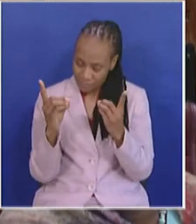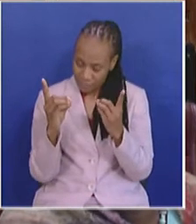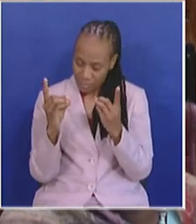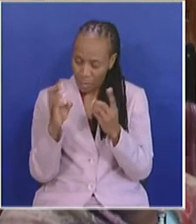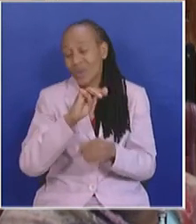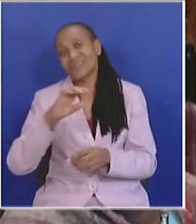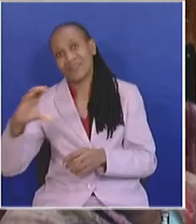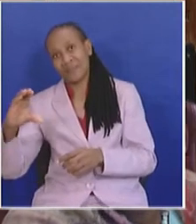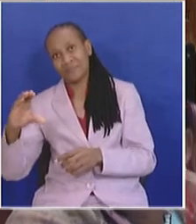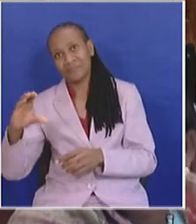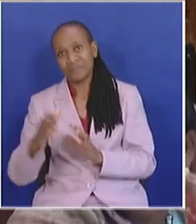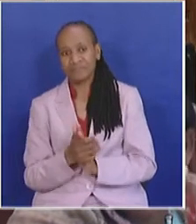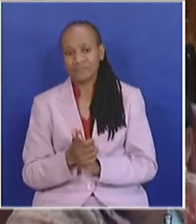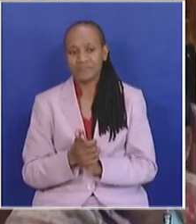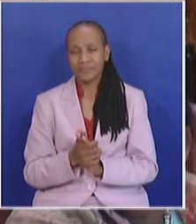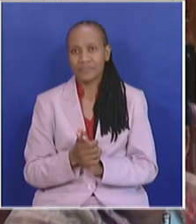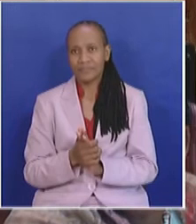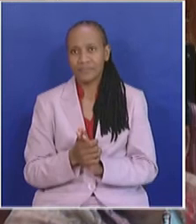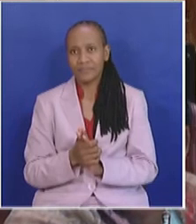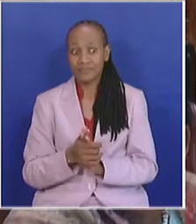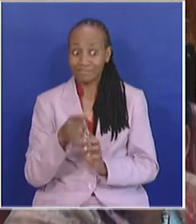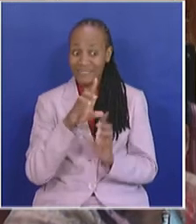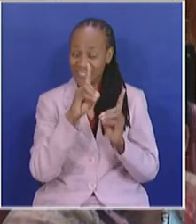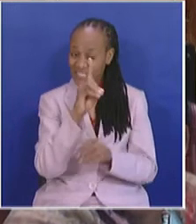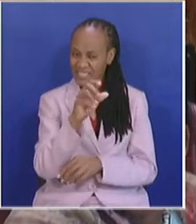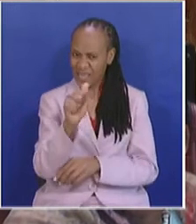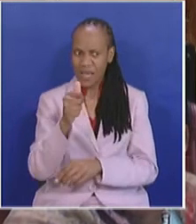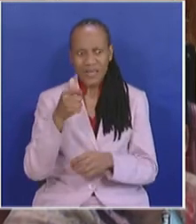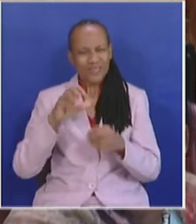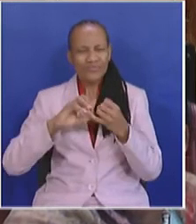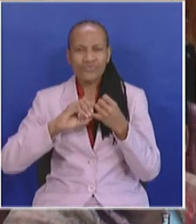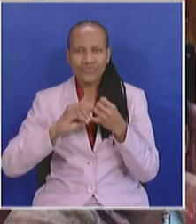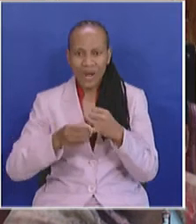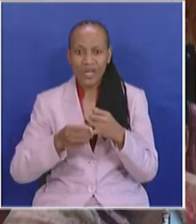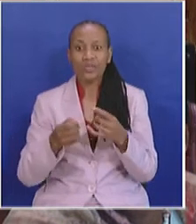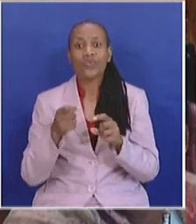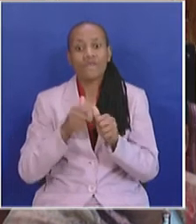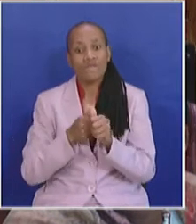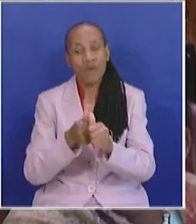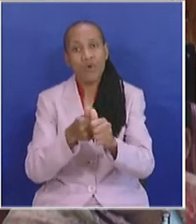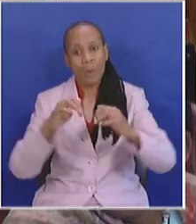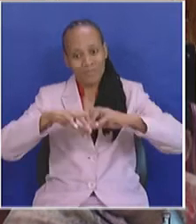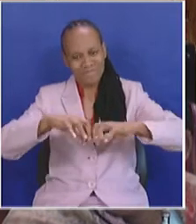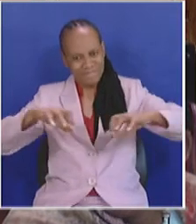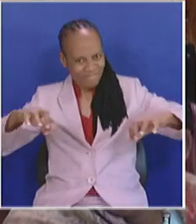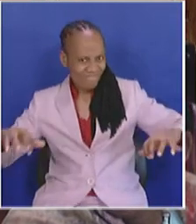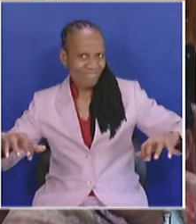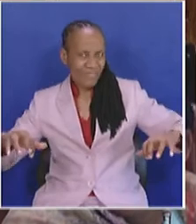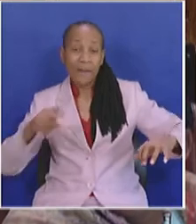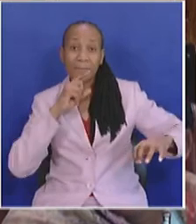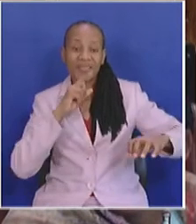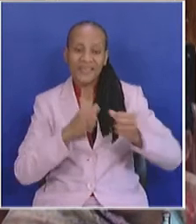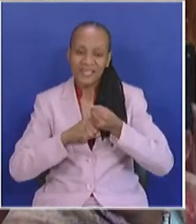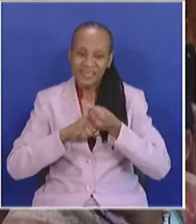their systematic attempts to introduce apartheid practices that seeks to exclude the majority of